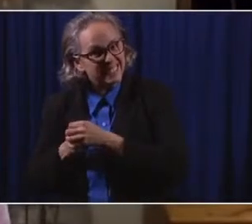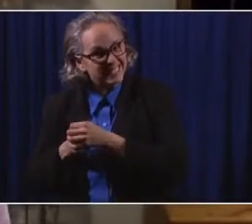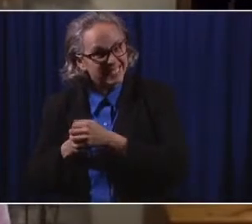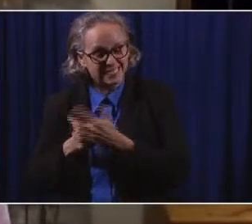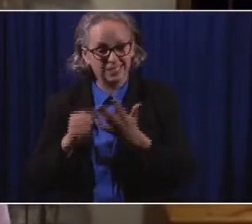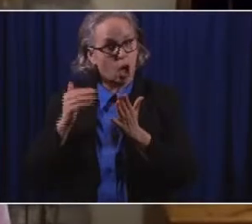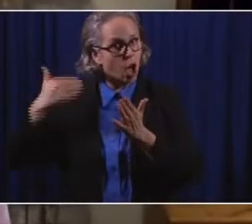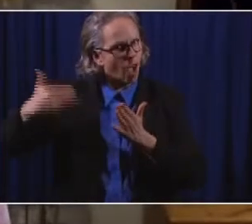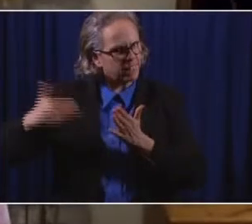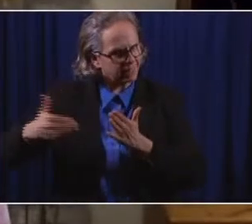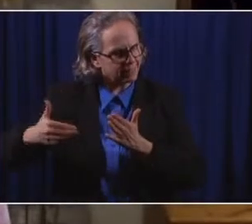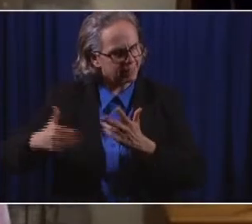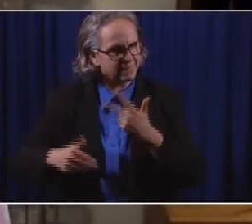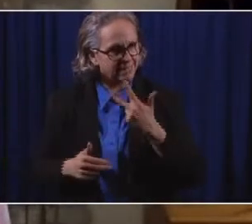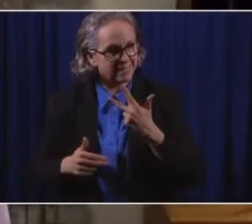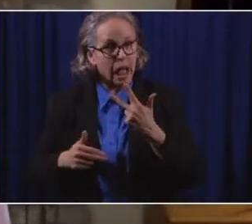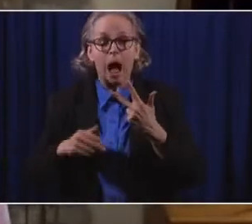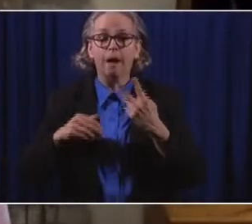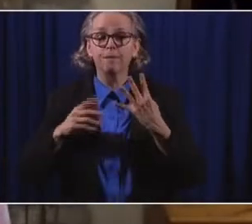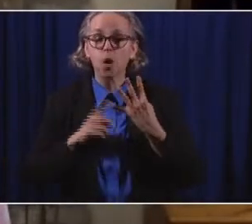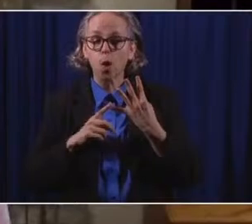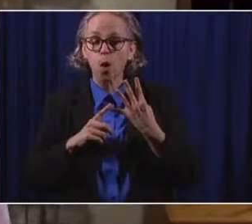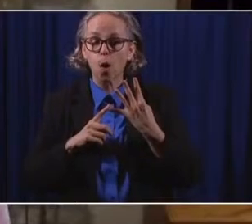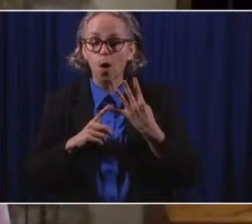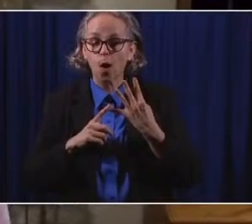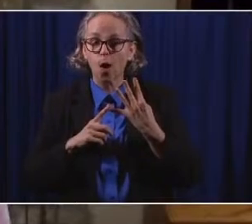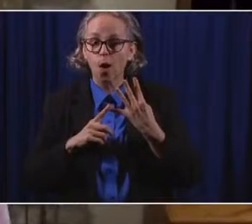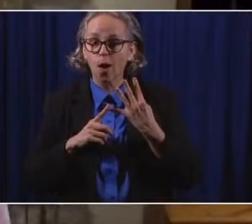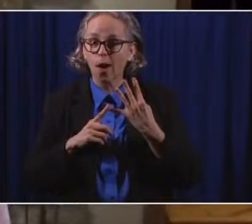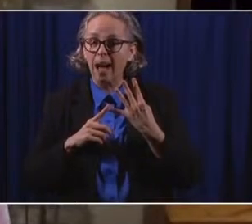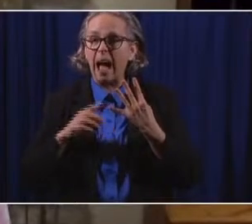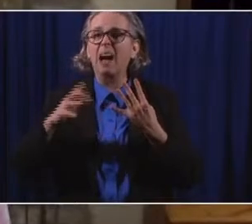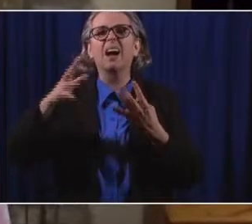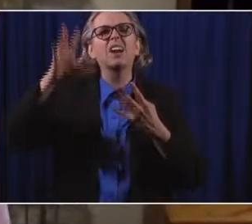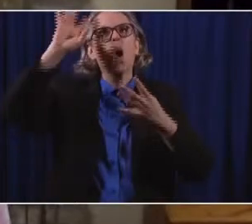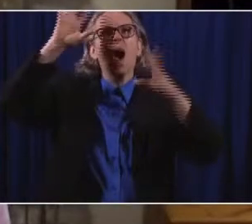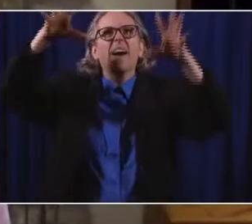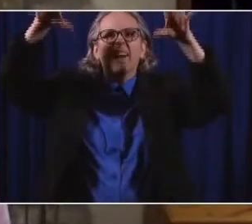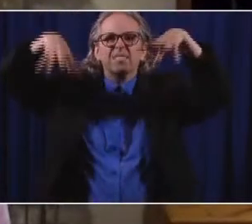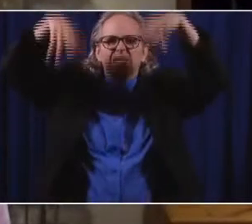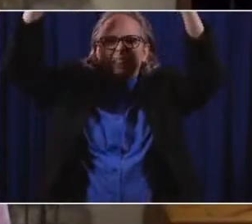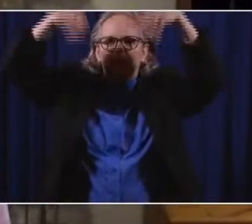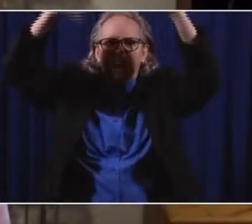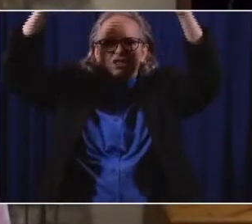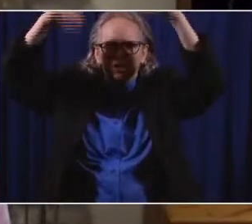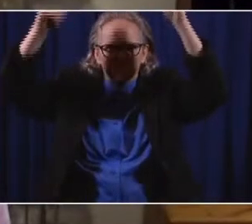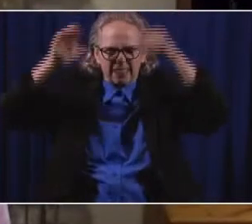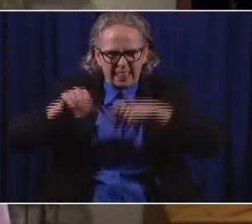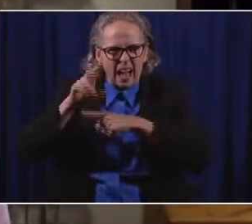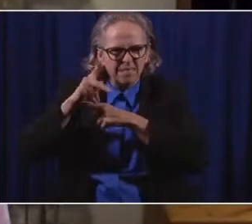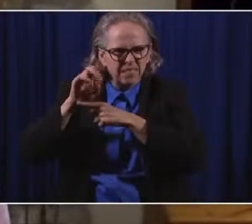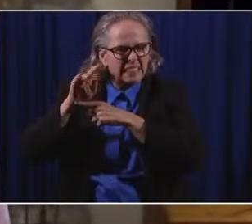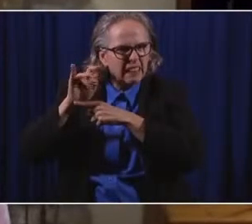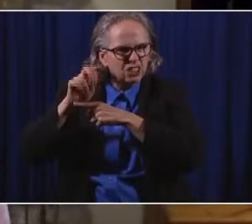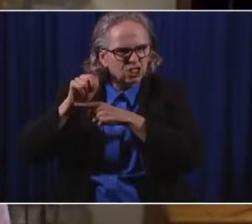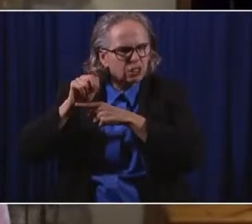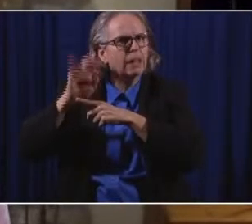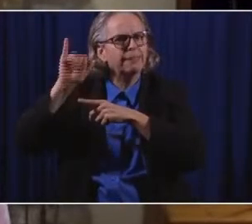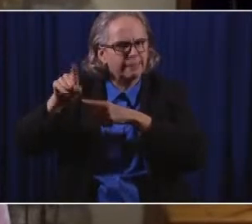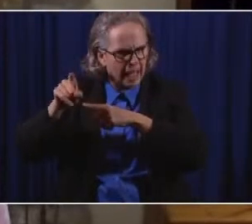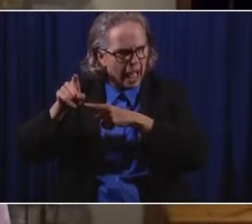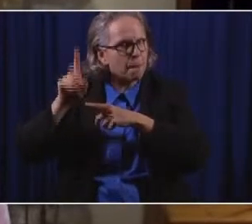or in the public building that you're in charge of. If you're one of the 82 counties, you live in one of the